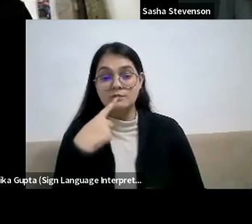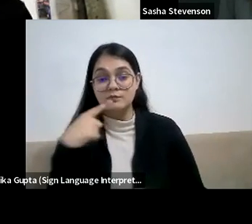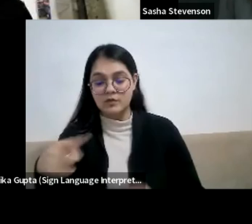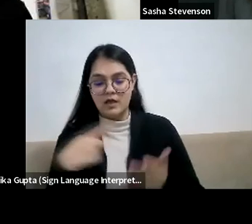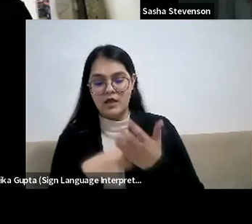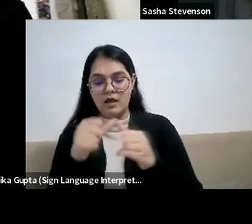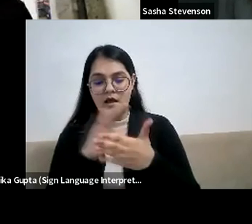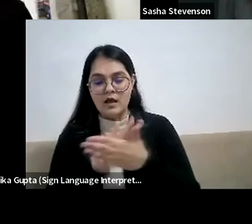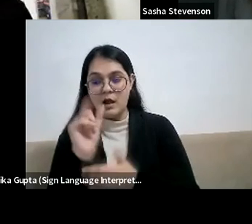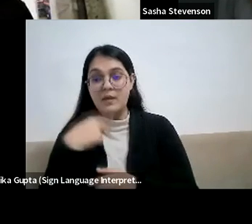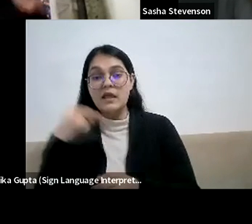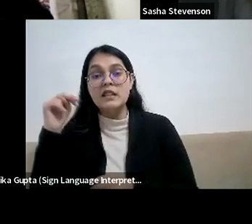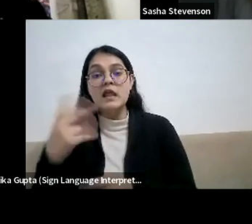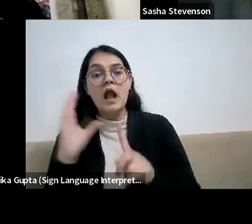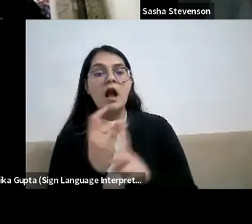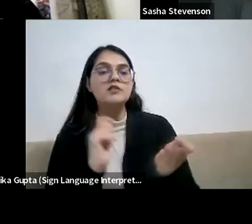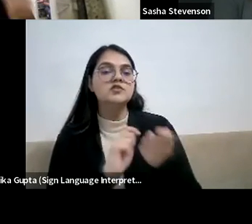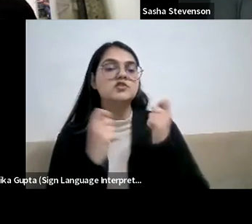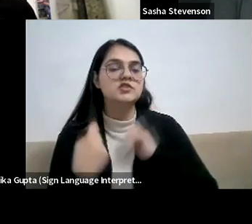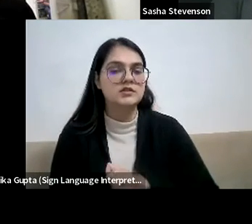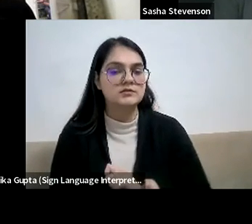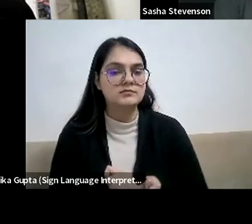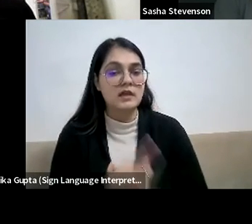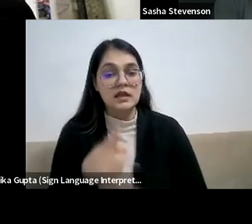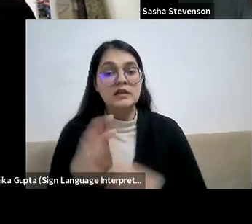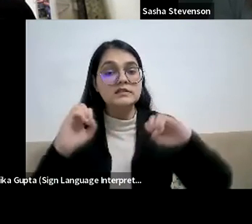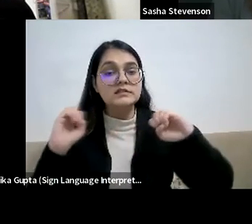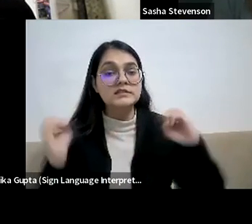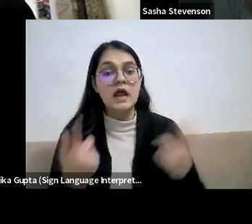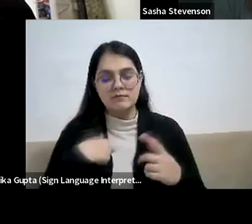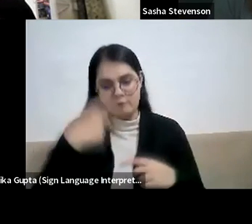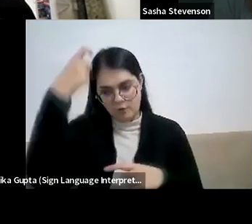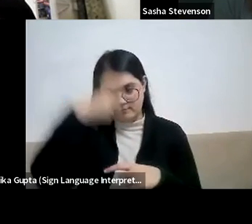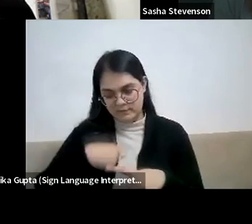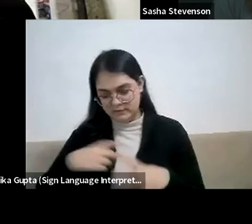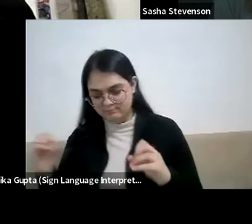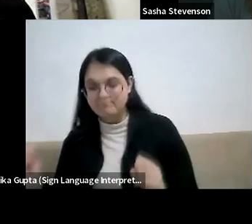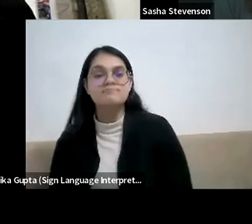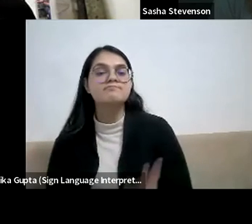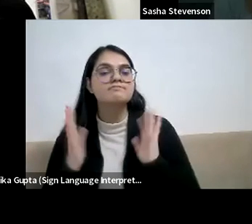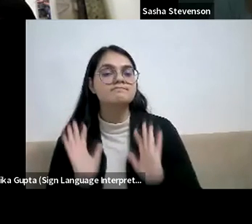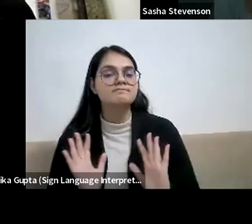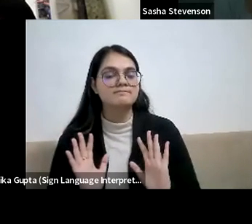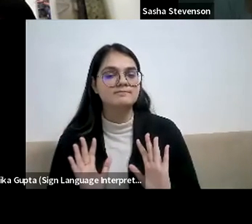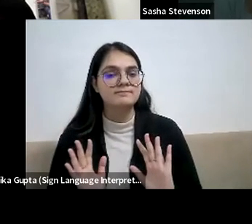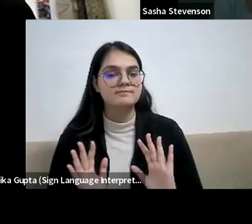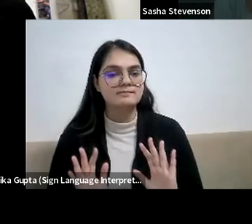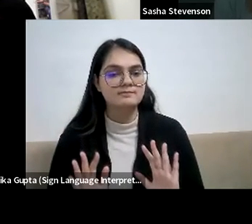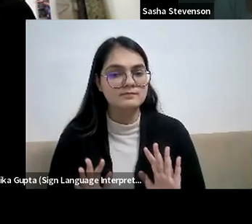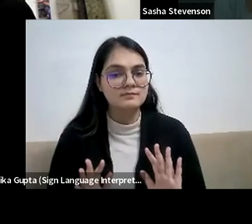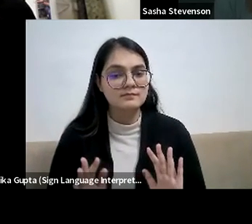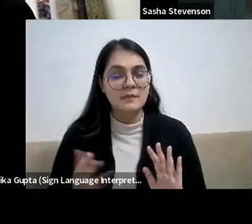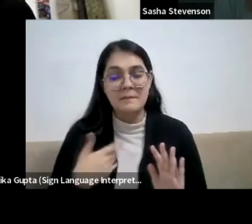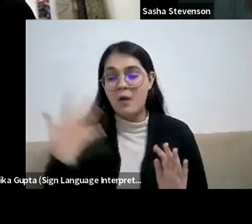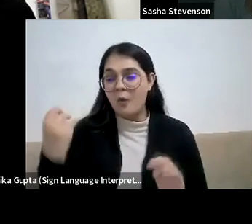change, and I think that's something that has to start at the individual level, perhaps, in terms of doing away